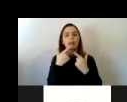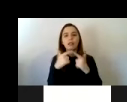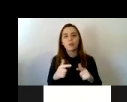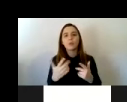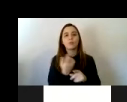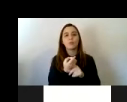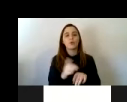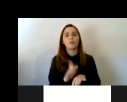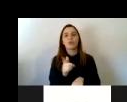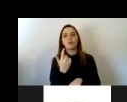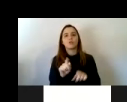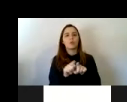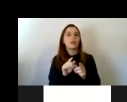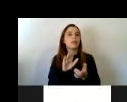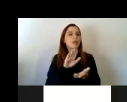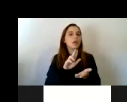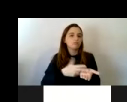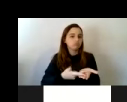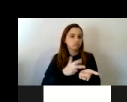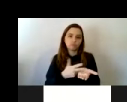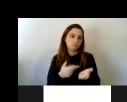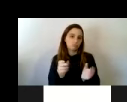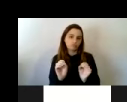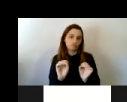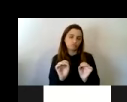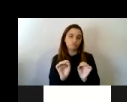like interpreters in our work. Instead of that, we